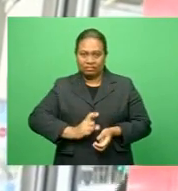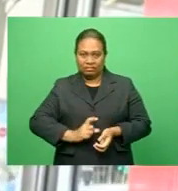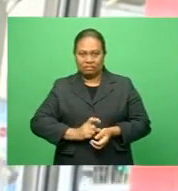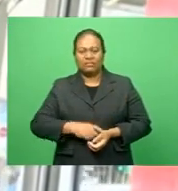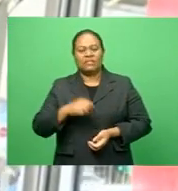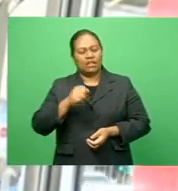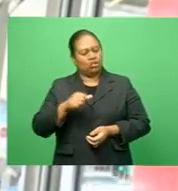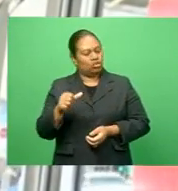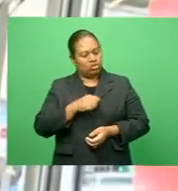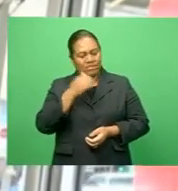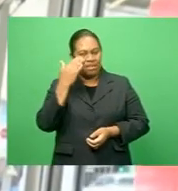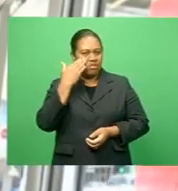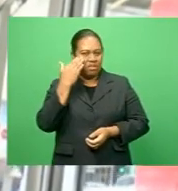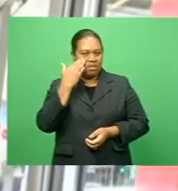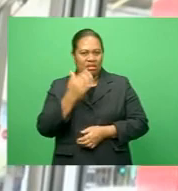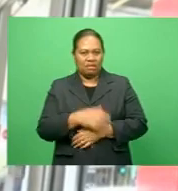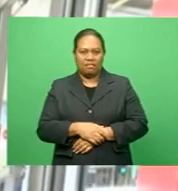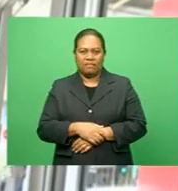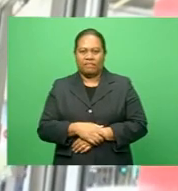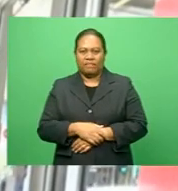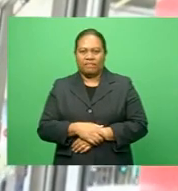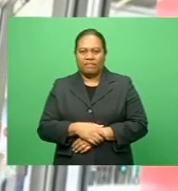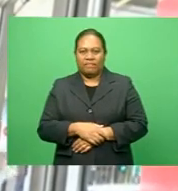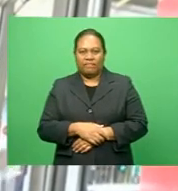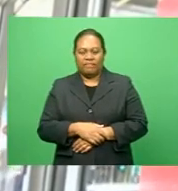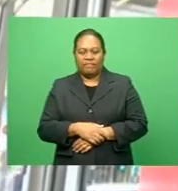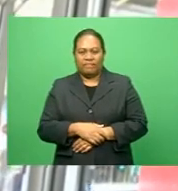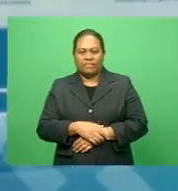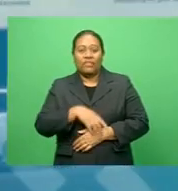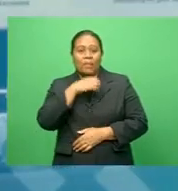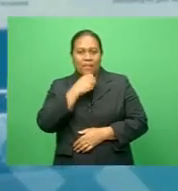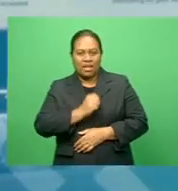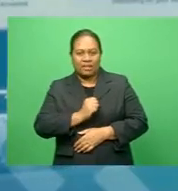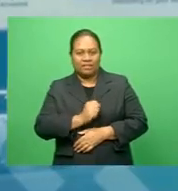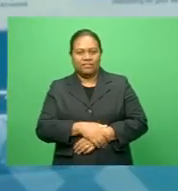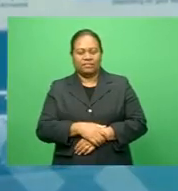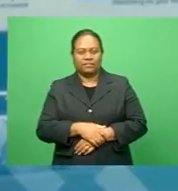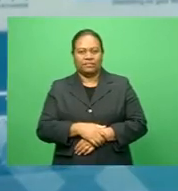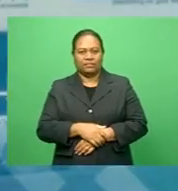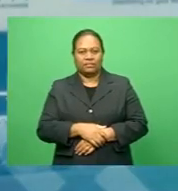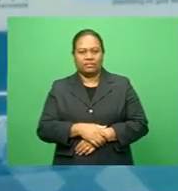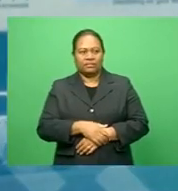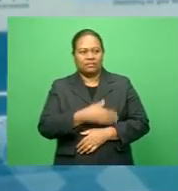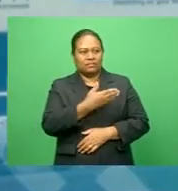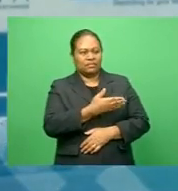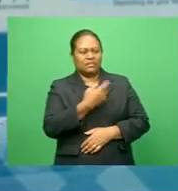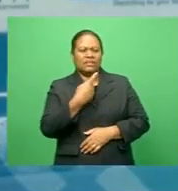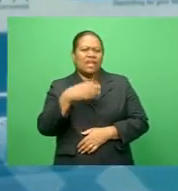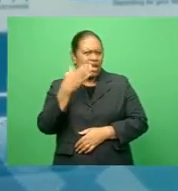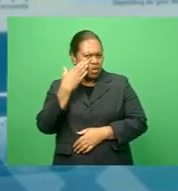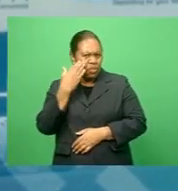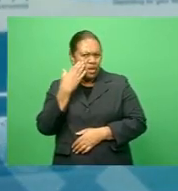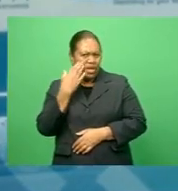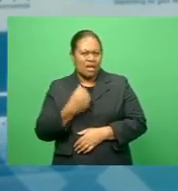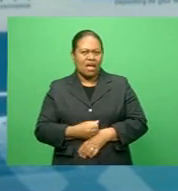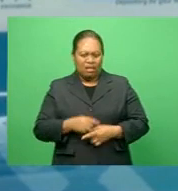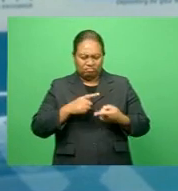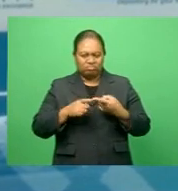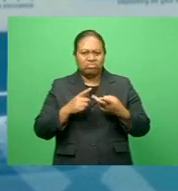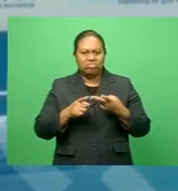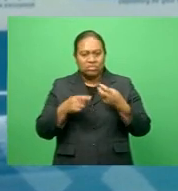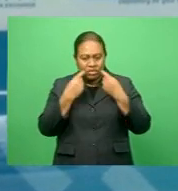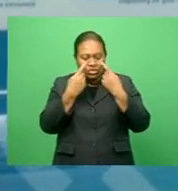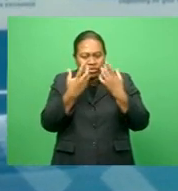be more awareness on men. Yes, I am aware of the signs and symptoms of prostate